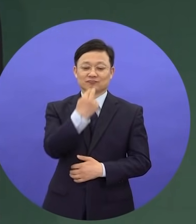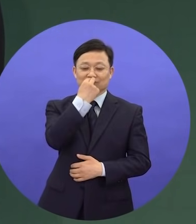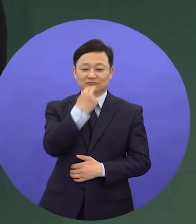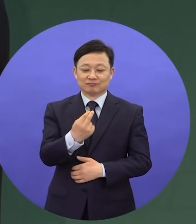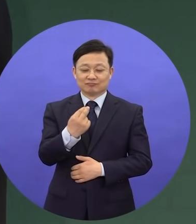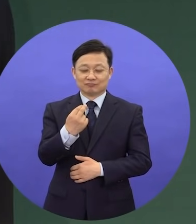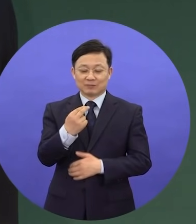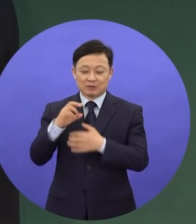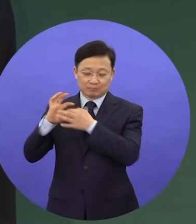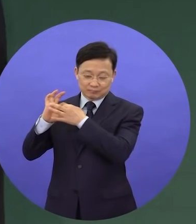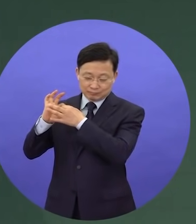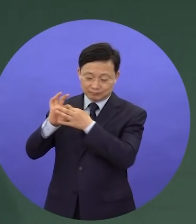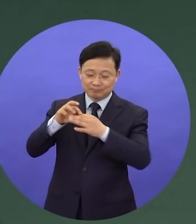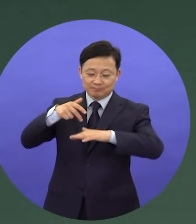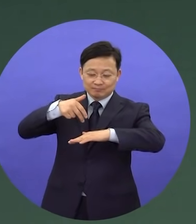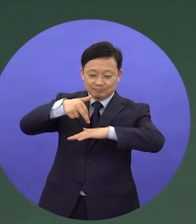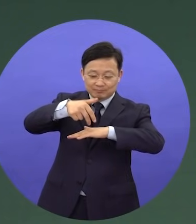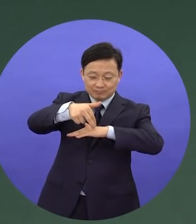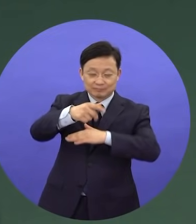and comfortably breathe.